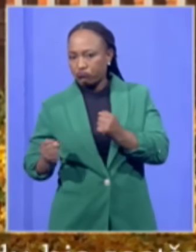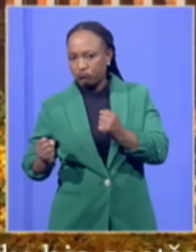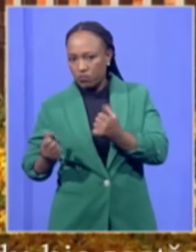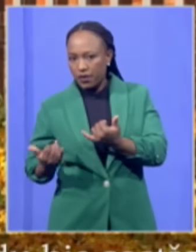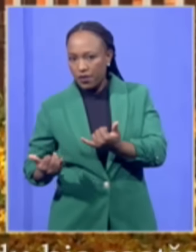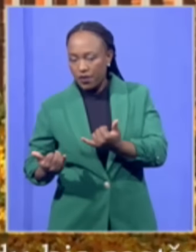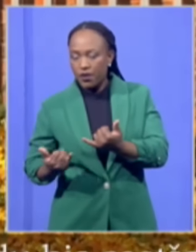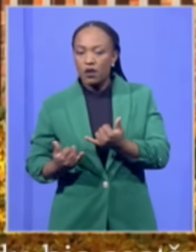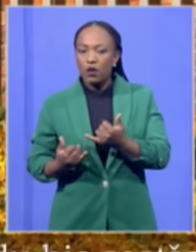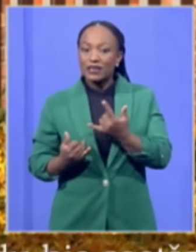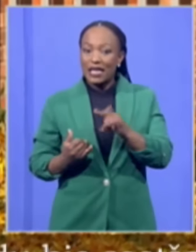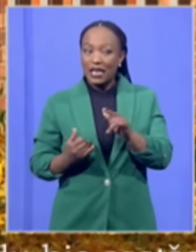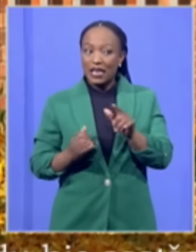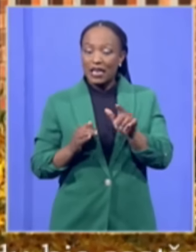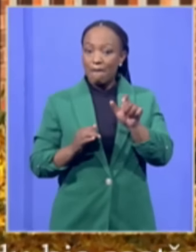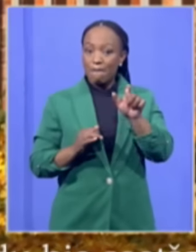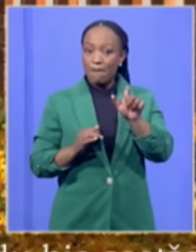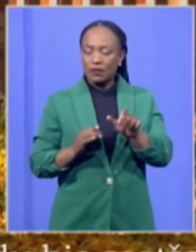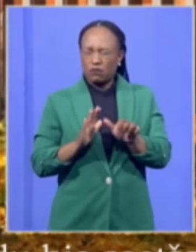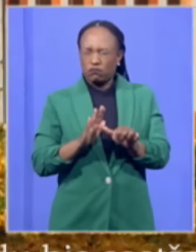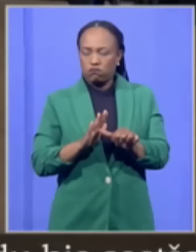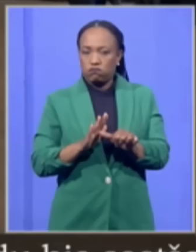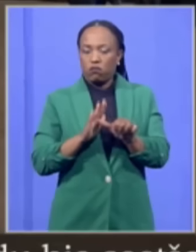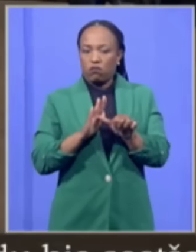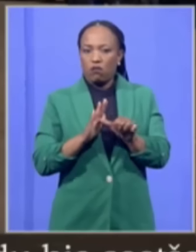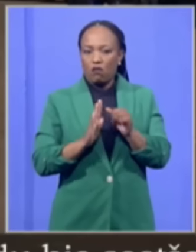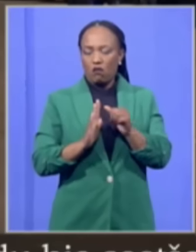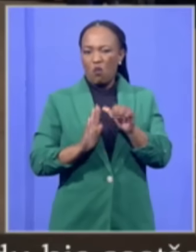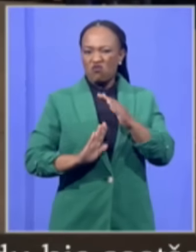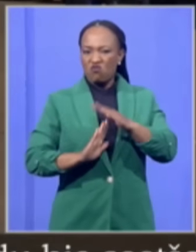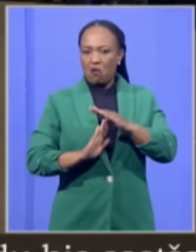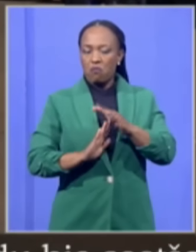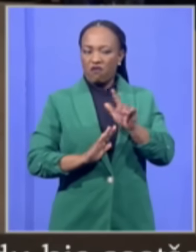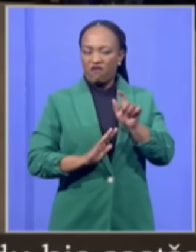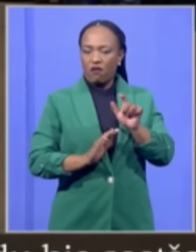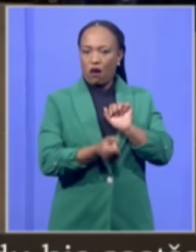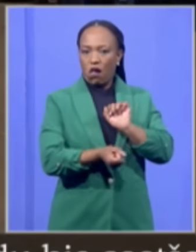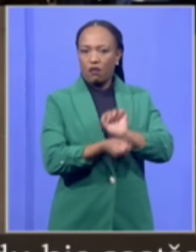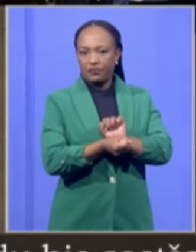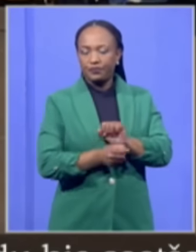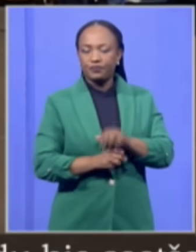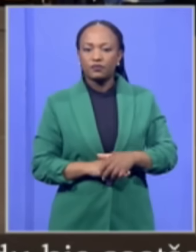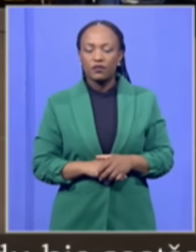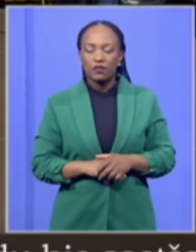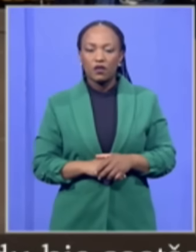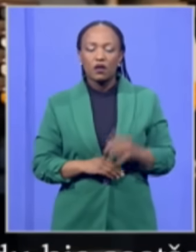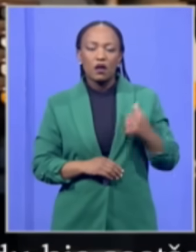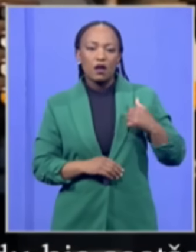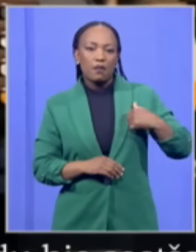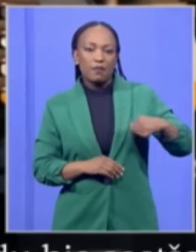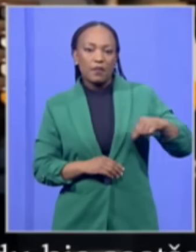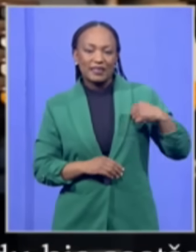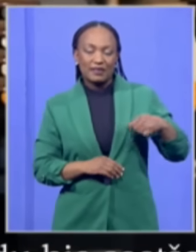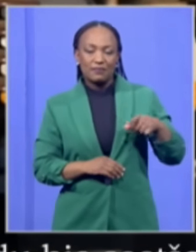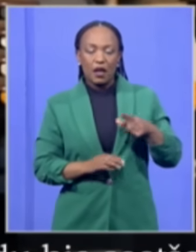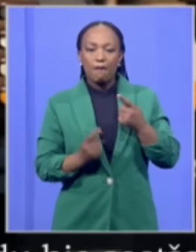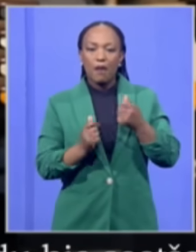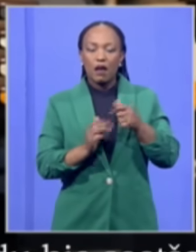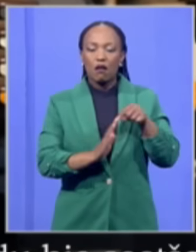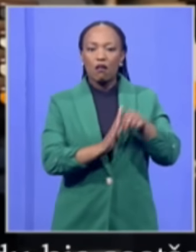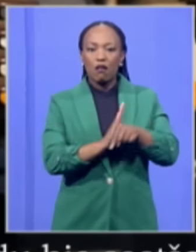it's still a high-profile person that needs to be arrested. Masepala mogolo wa Tshwane o lobile dibilione tša magolo a 5 ngwageng wa go feta ka lebaka